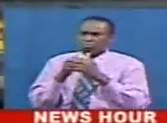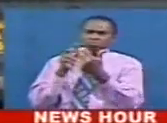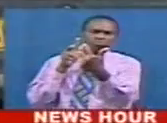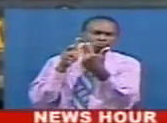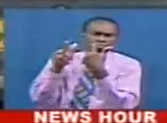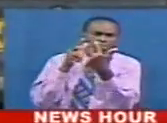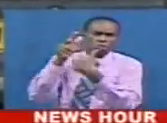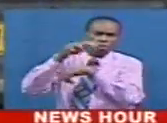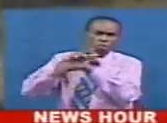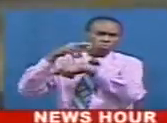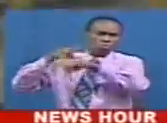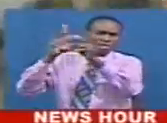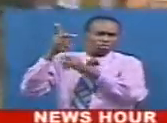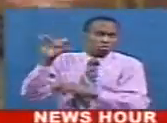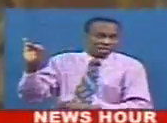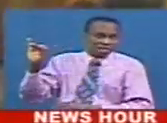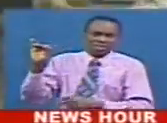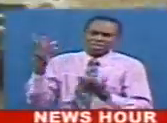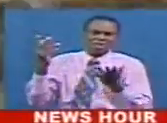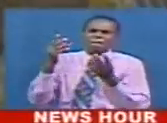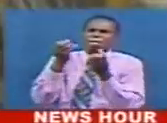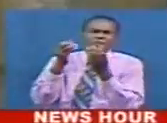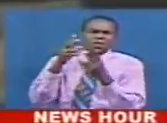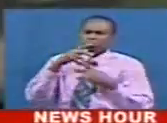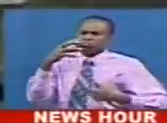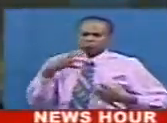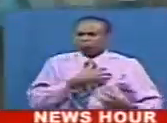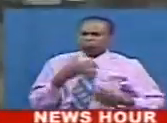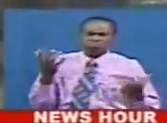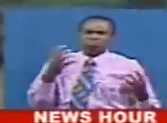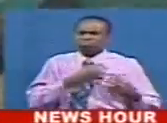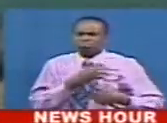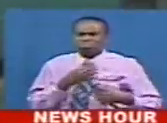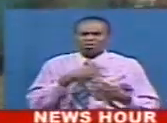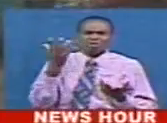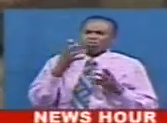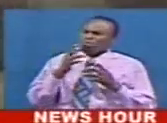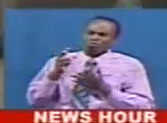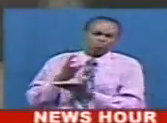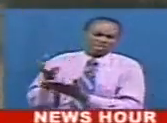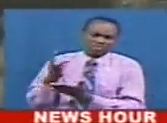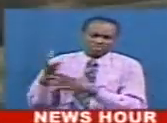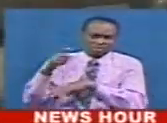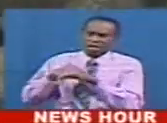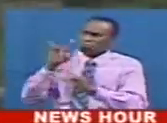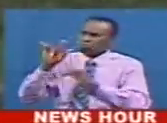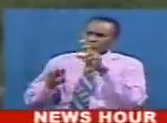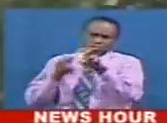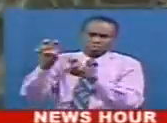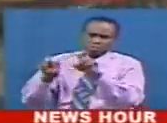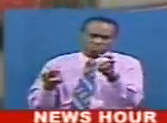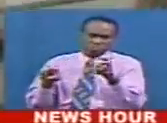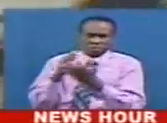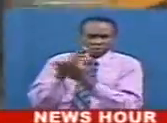through. This stretch of the road has become a nightmare for motorists because of the number of man hours lost on it. Some